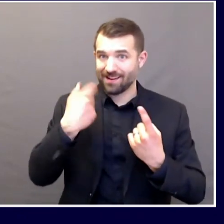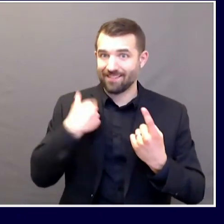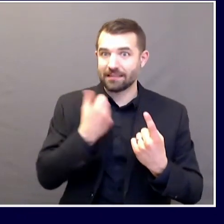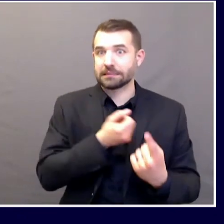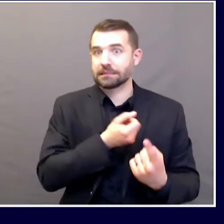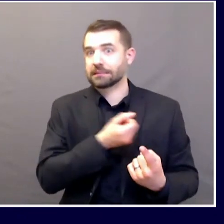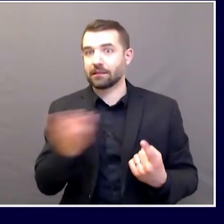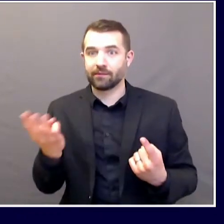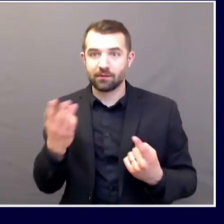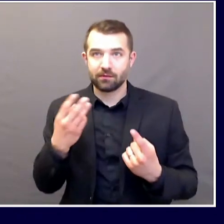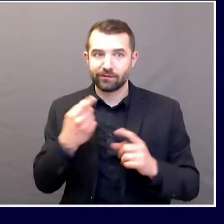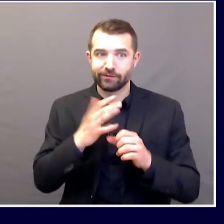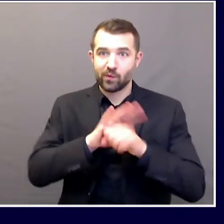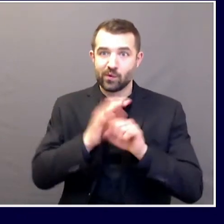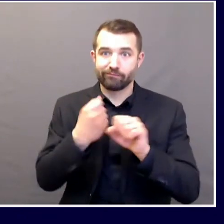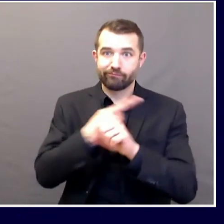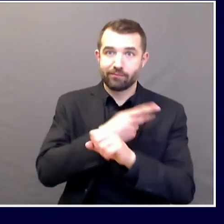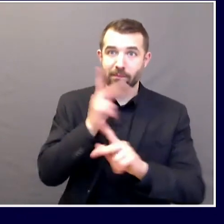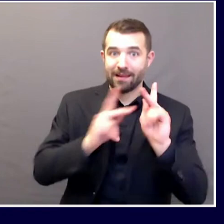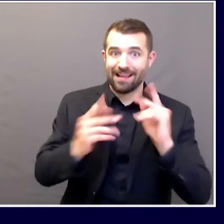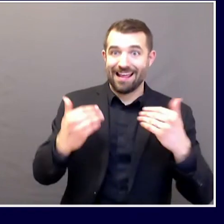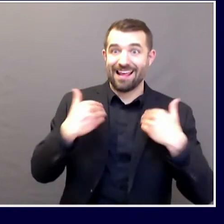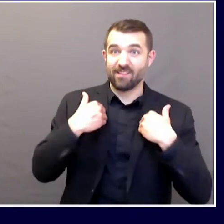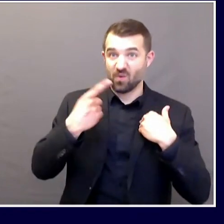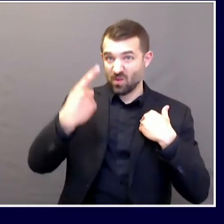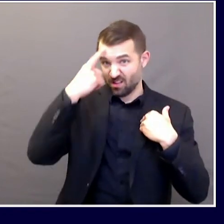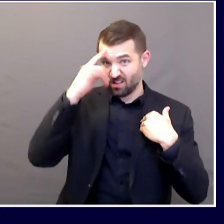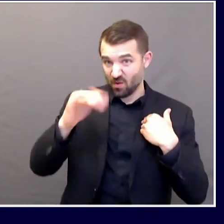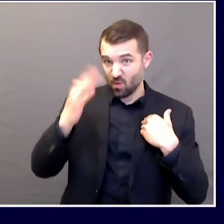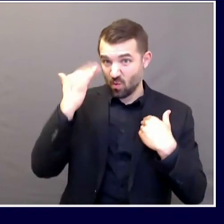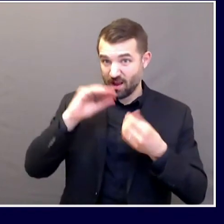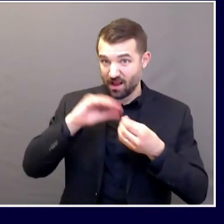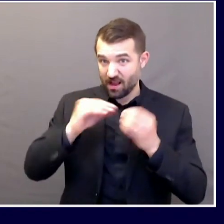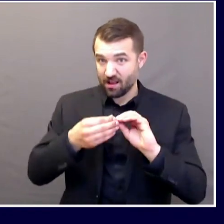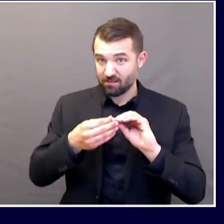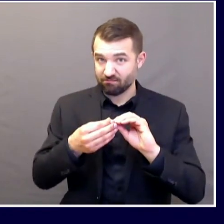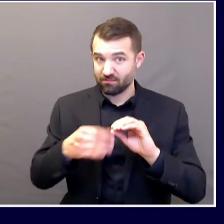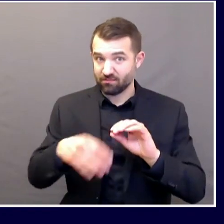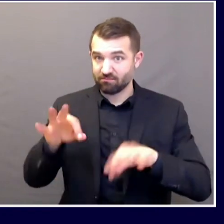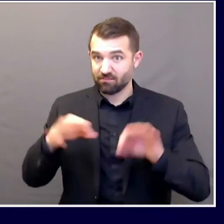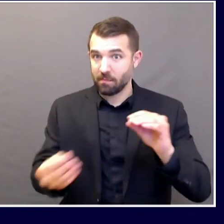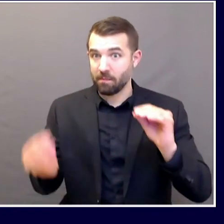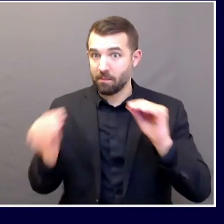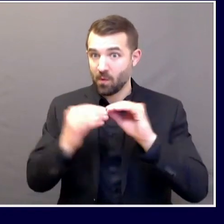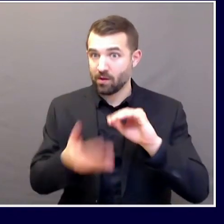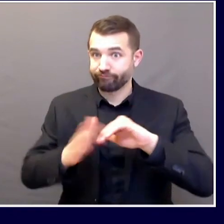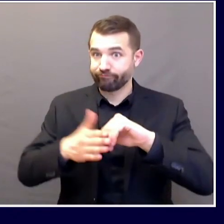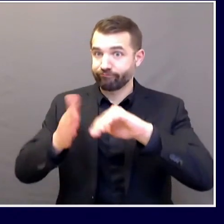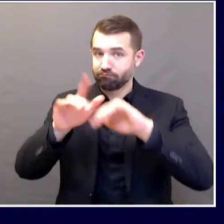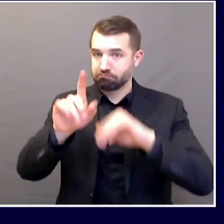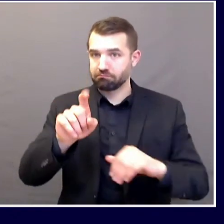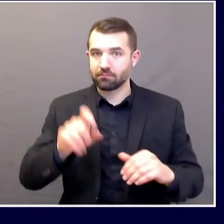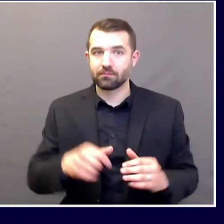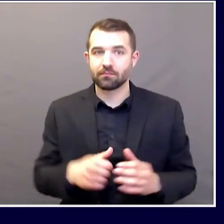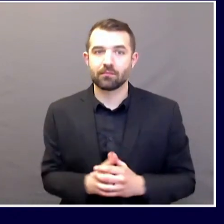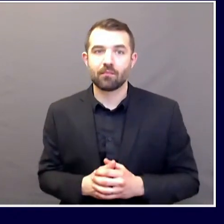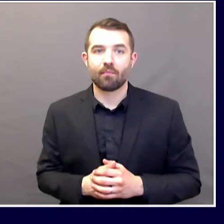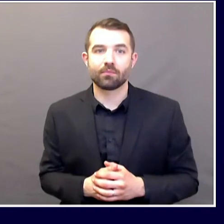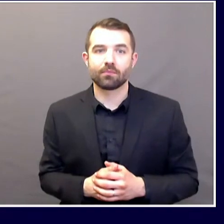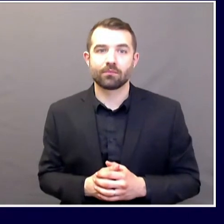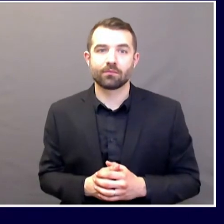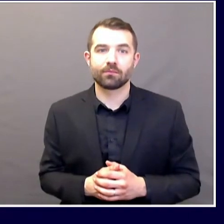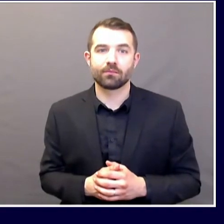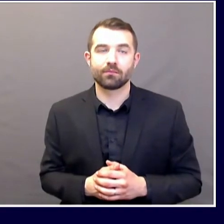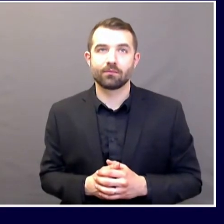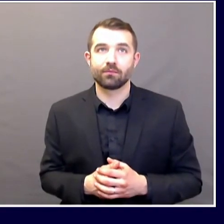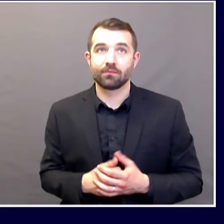cases. Yeah, okay, good. Very good question, Eric. Thank you. Let me give you the updates. This is based on data that has